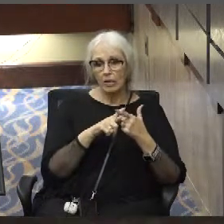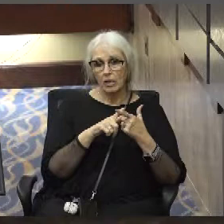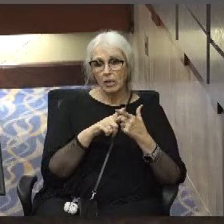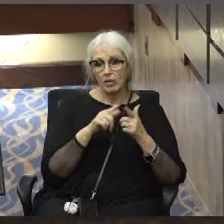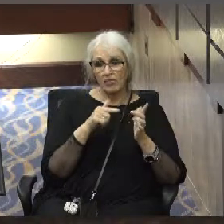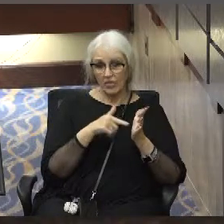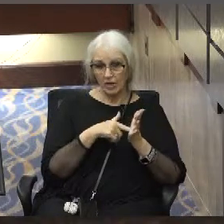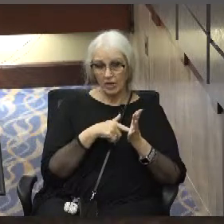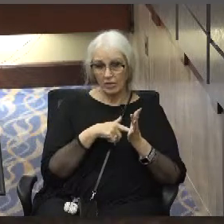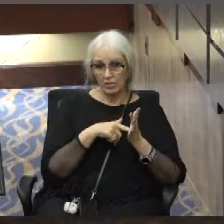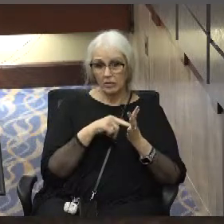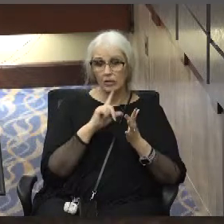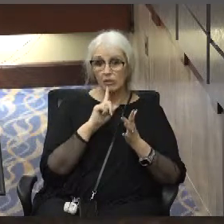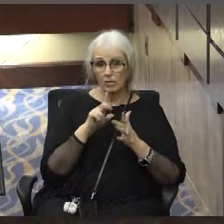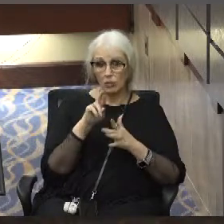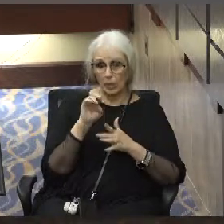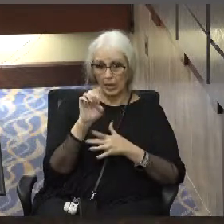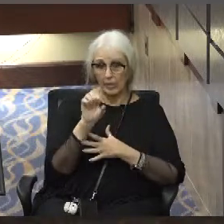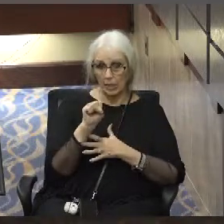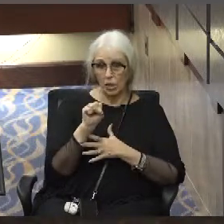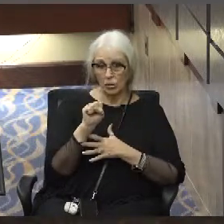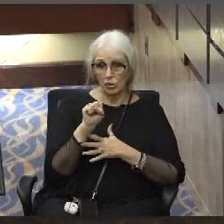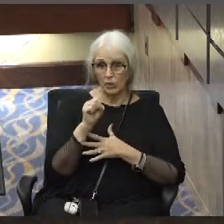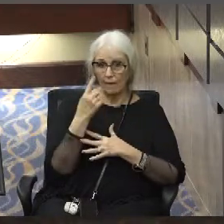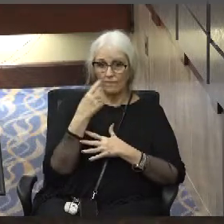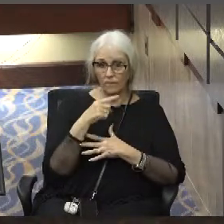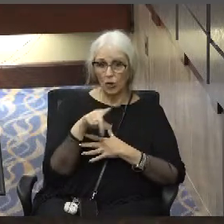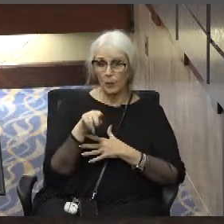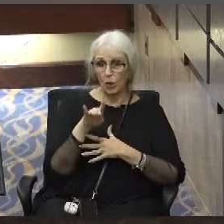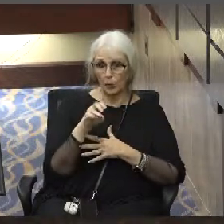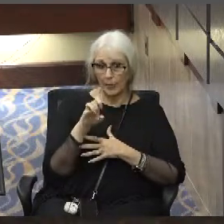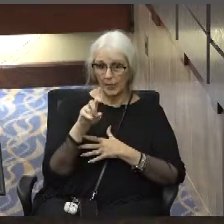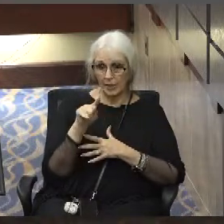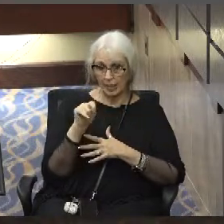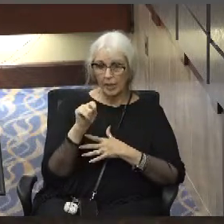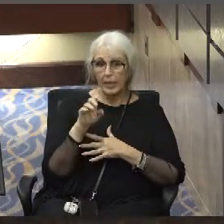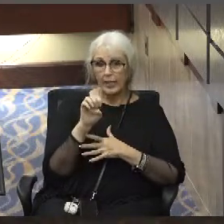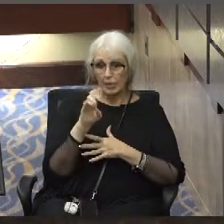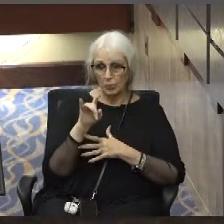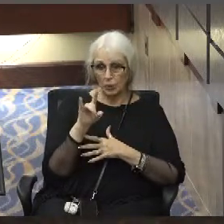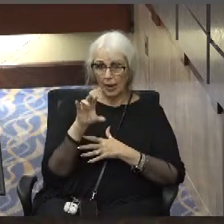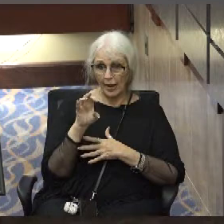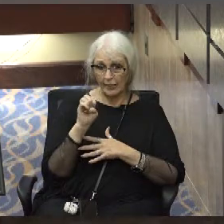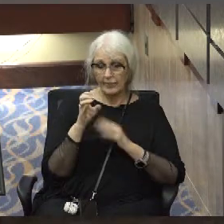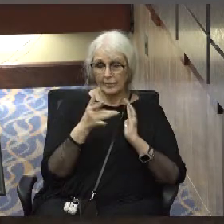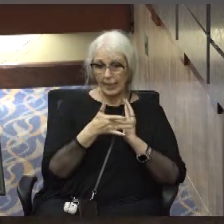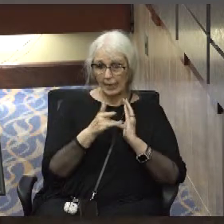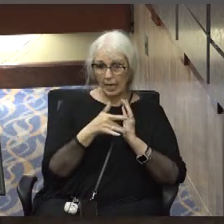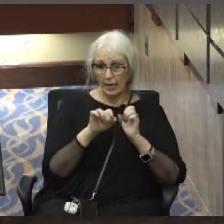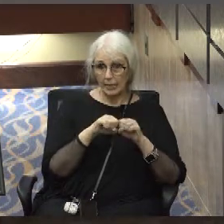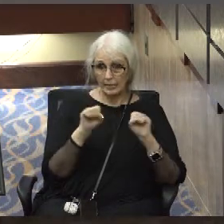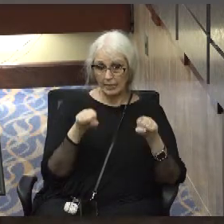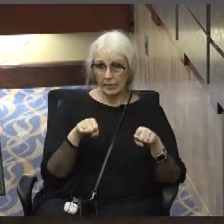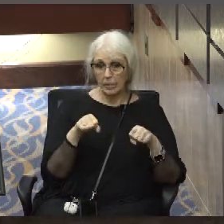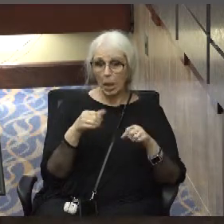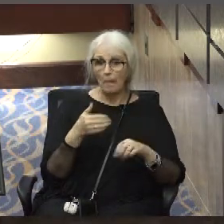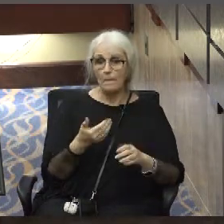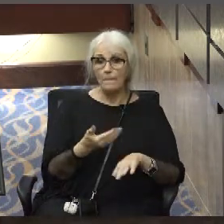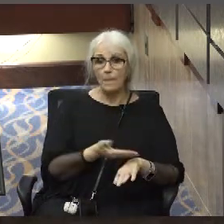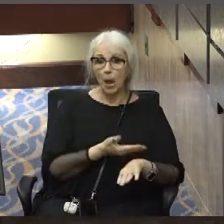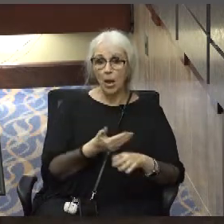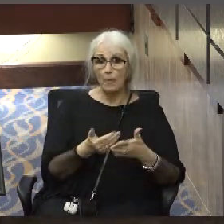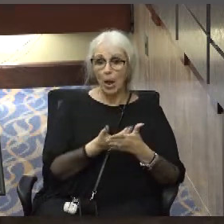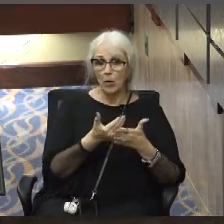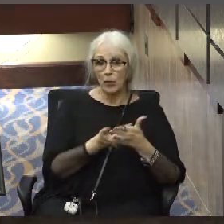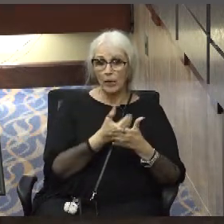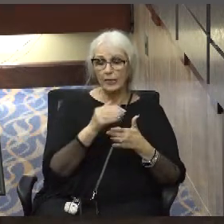And this is the resolution for the procurement of a new enterprise technology solution to modernize and enhance our ability to manage